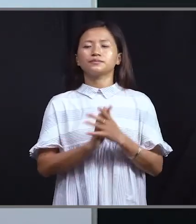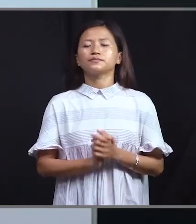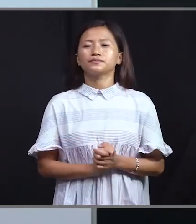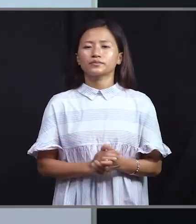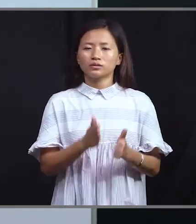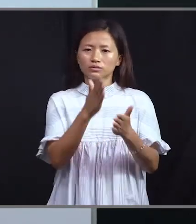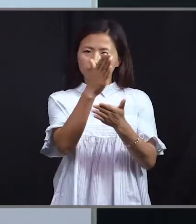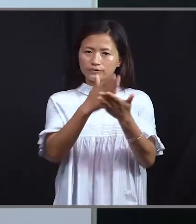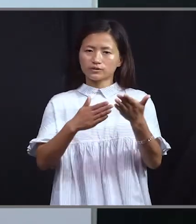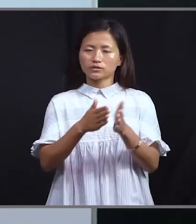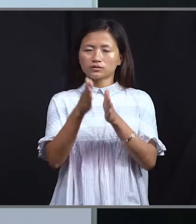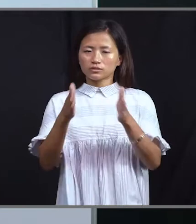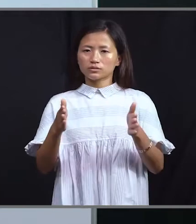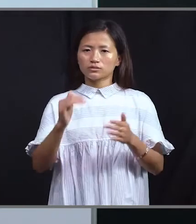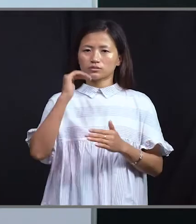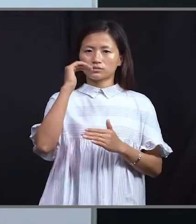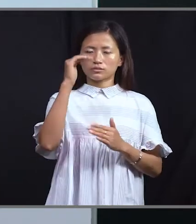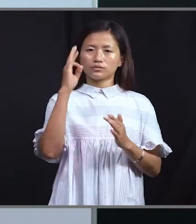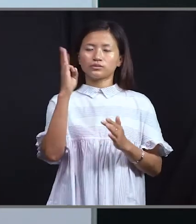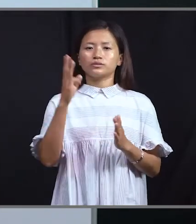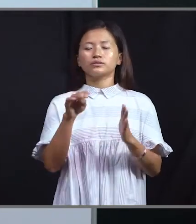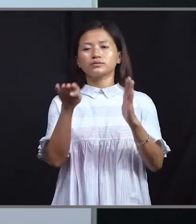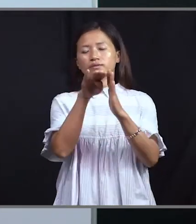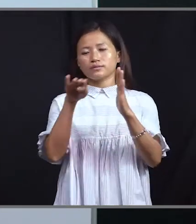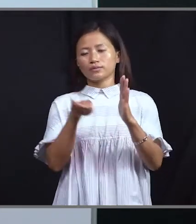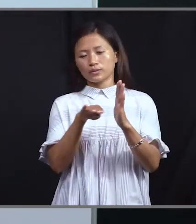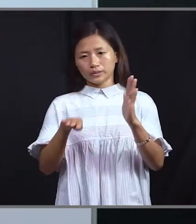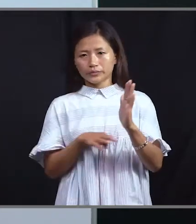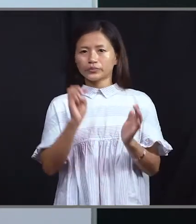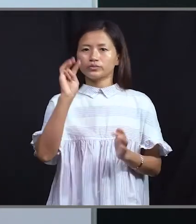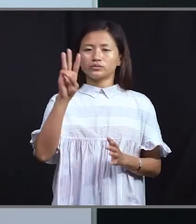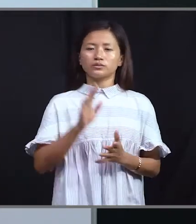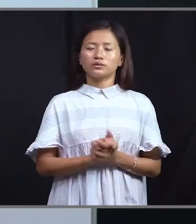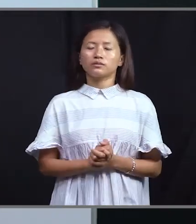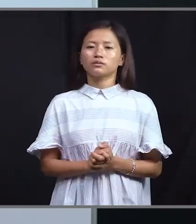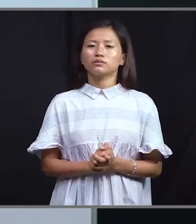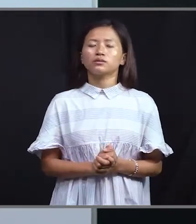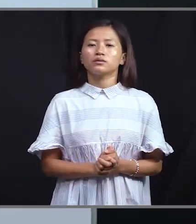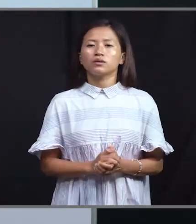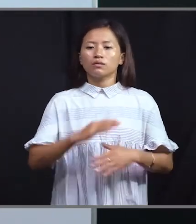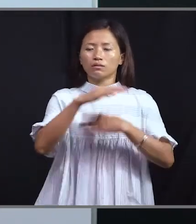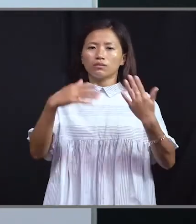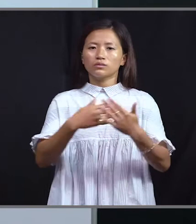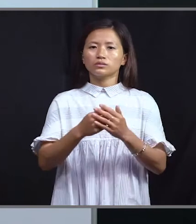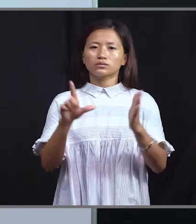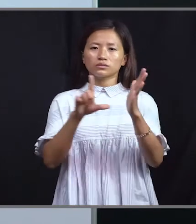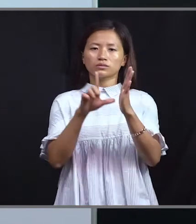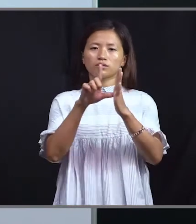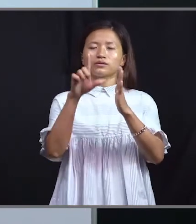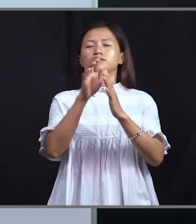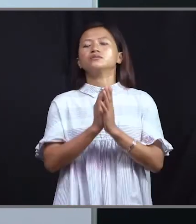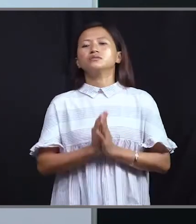been divided into three. That is the top level, middle level, and the supervisory level. Yes or no? So all those levels